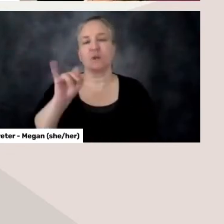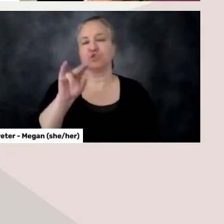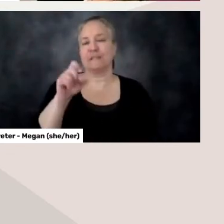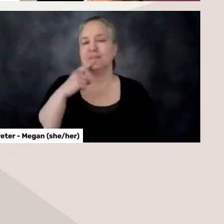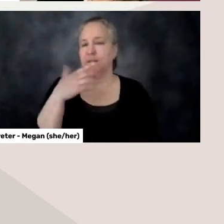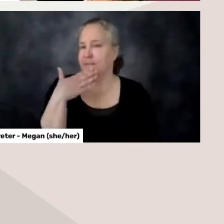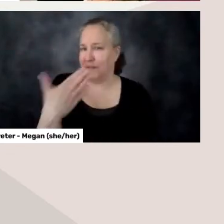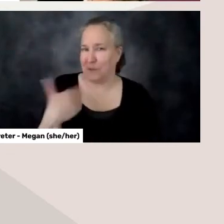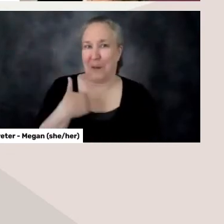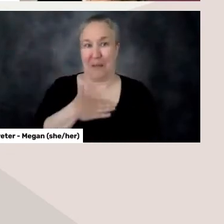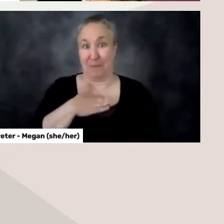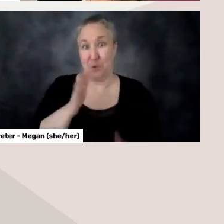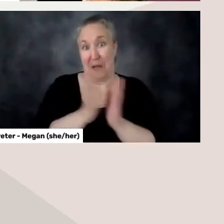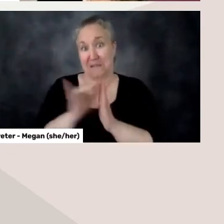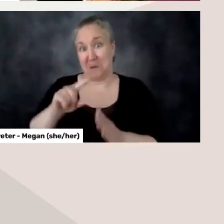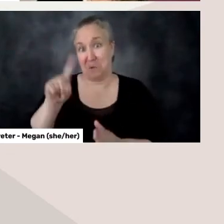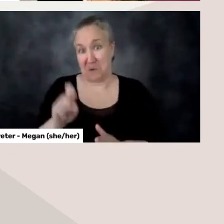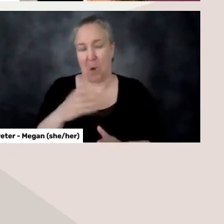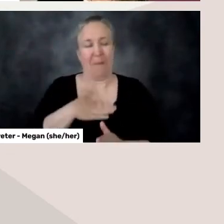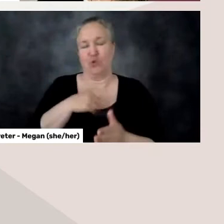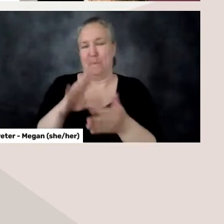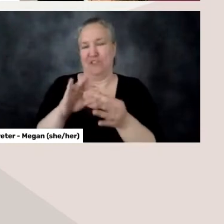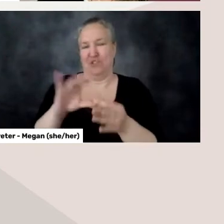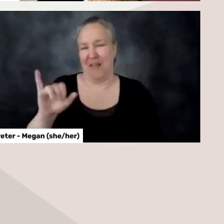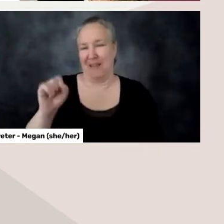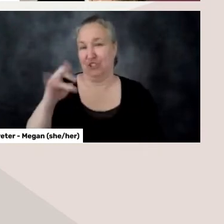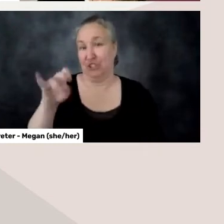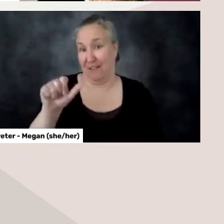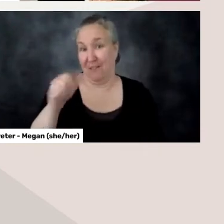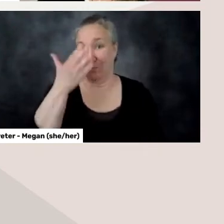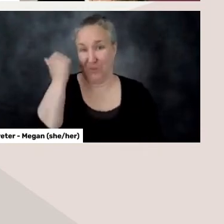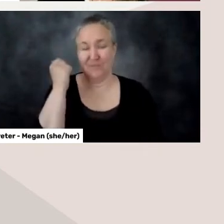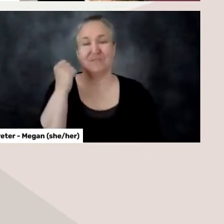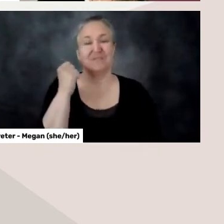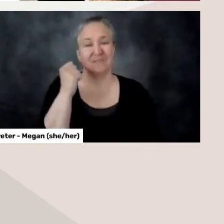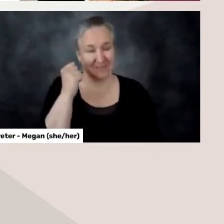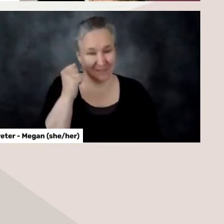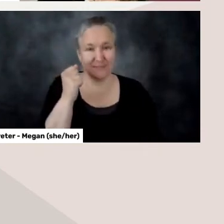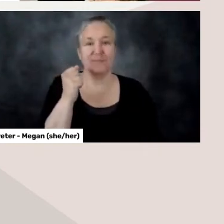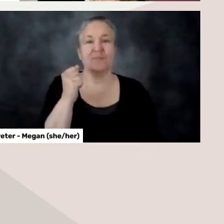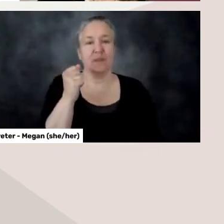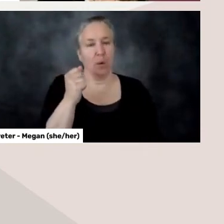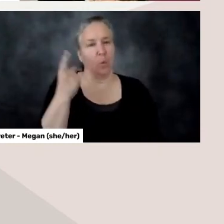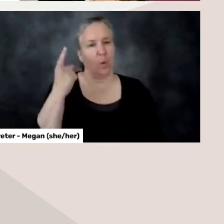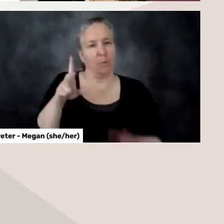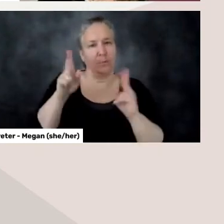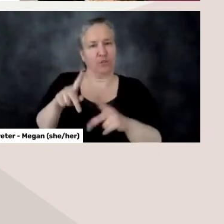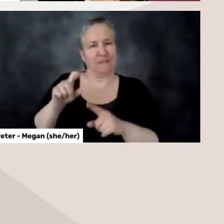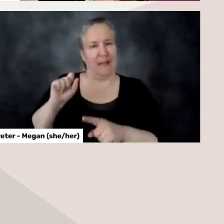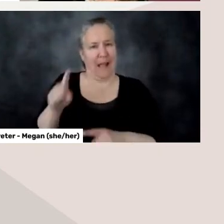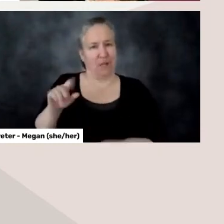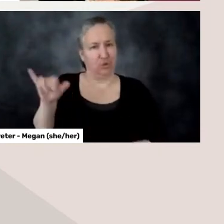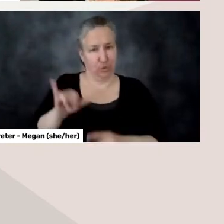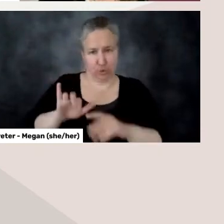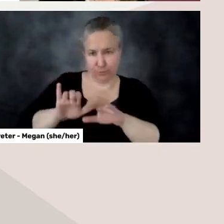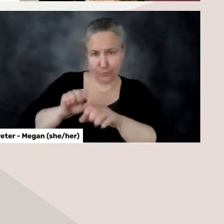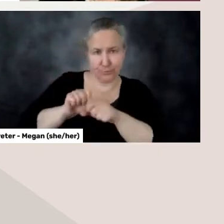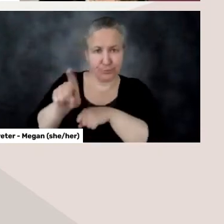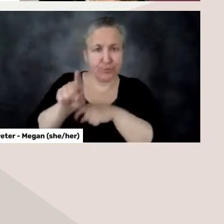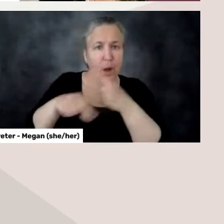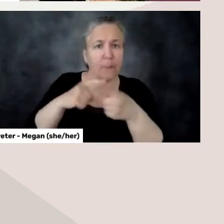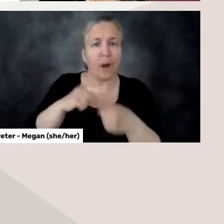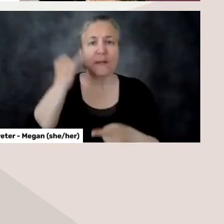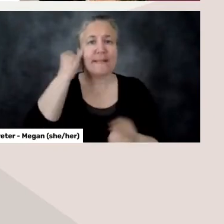that you asked that you mentioned that, Sheila, because one of our participants actually asked the question about